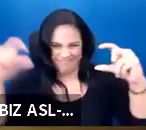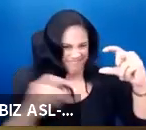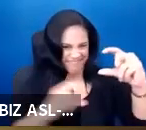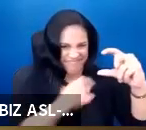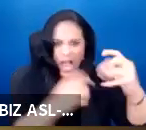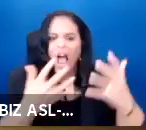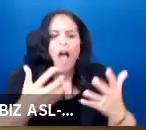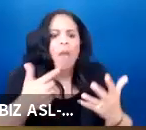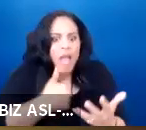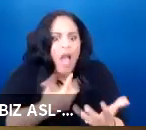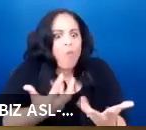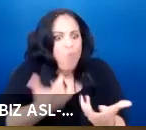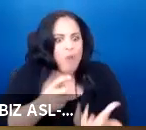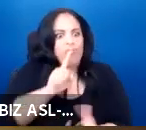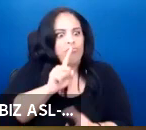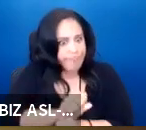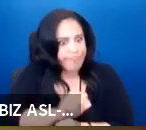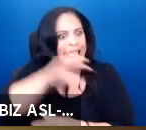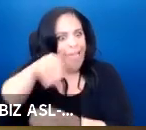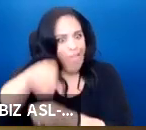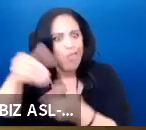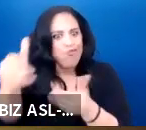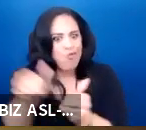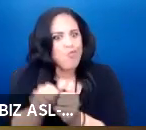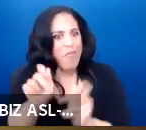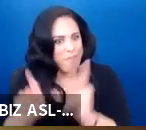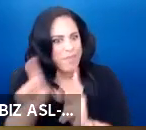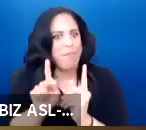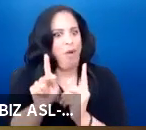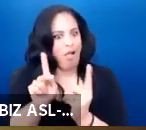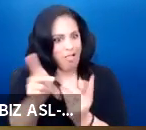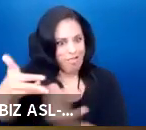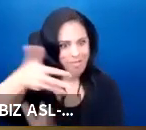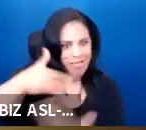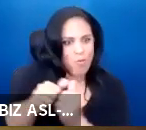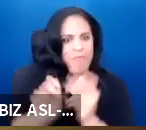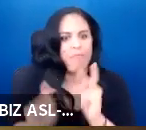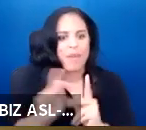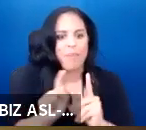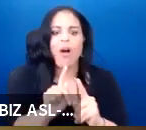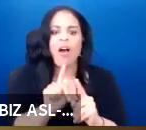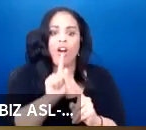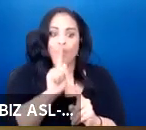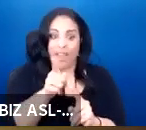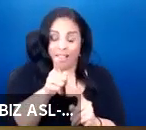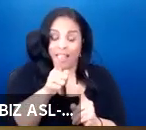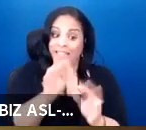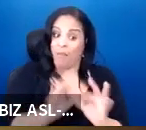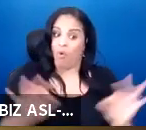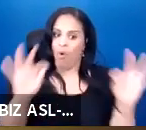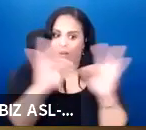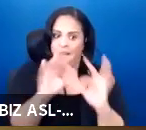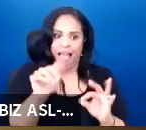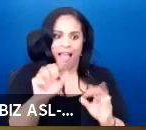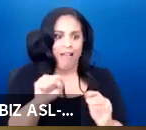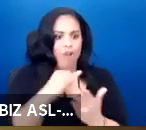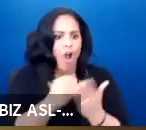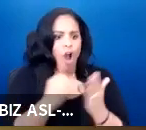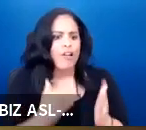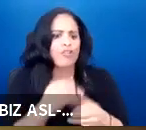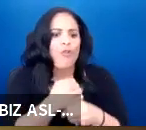people. I like everyone else has said, it's very important as an artist to create something